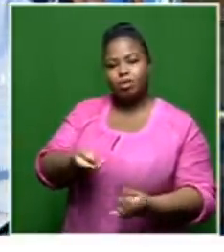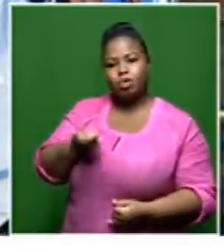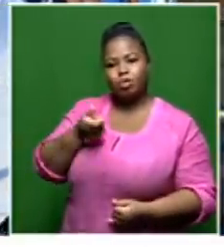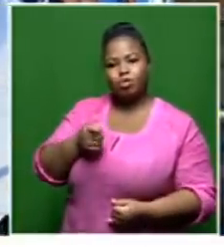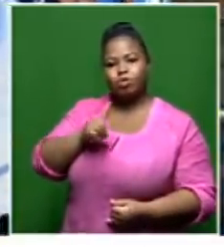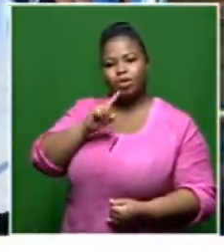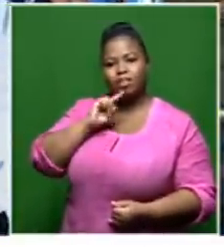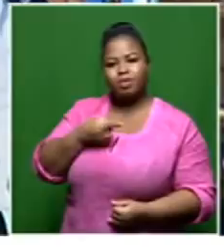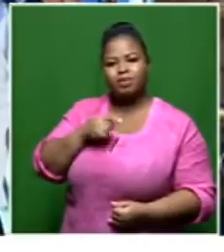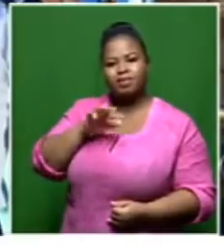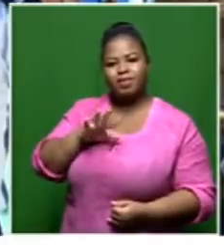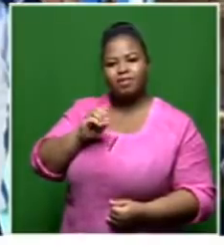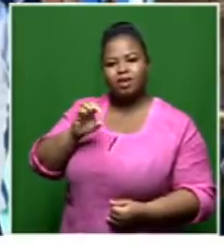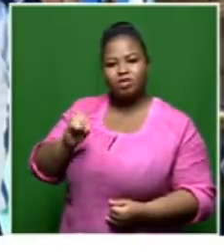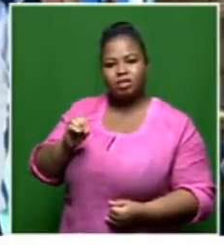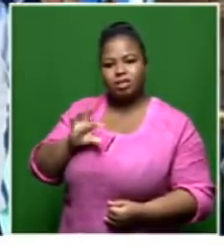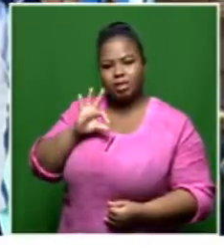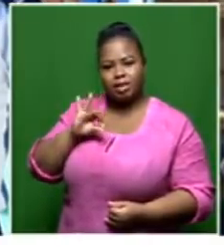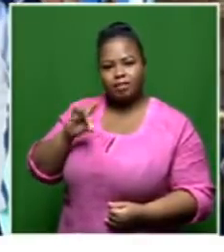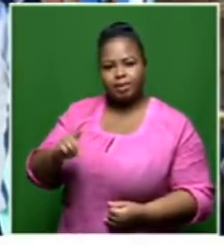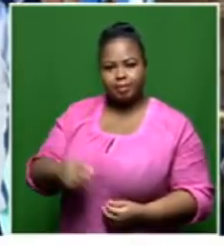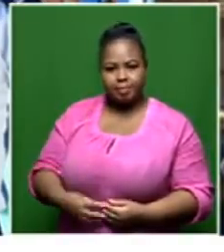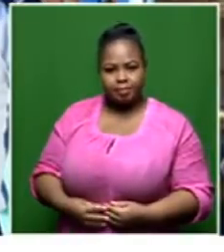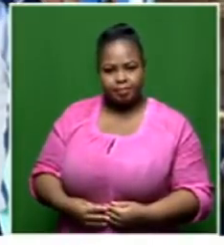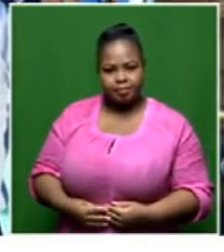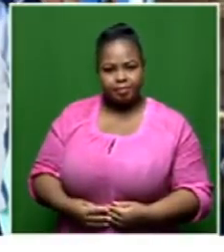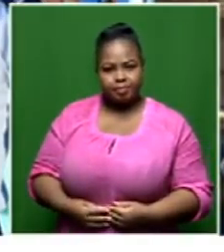to 1,500 on a daily.